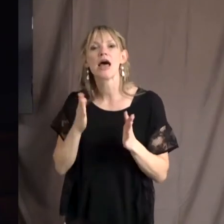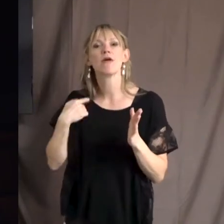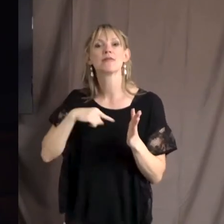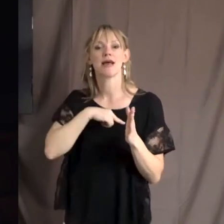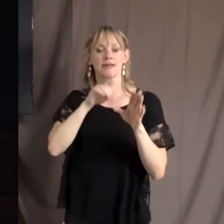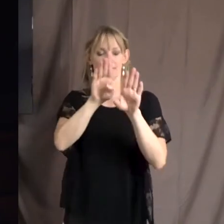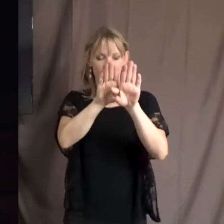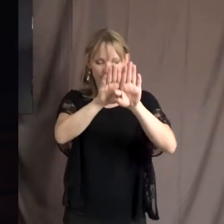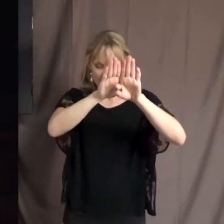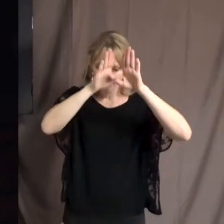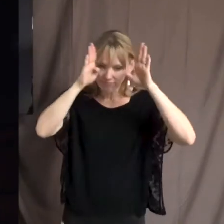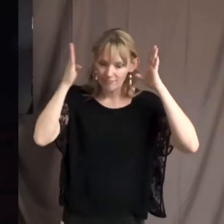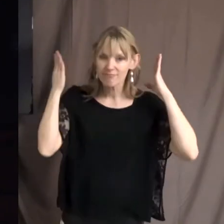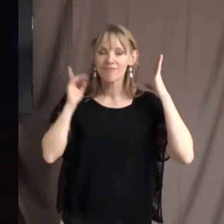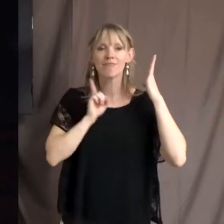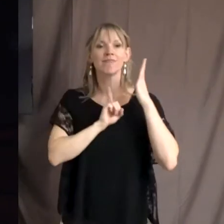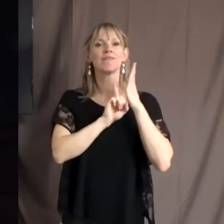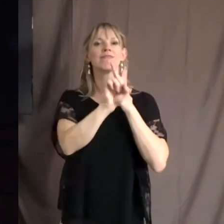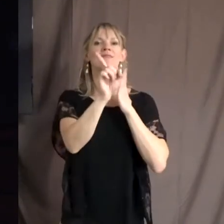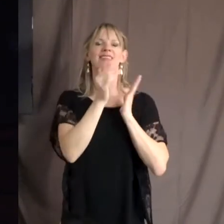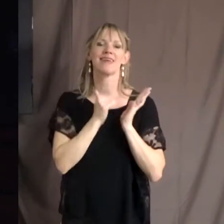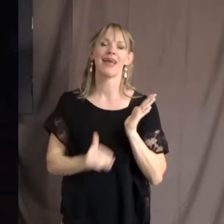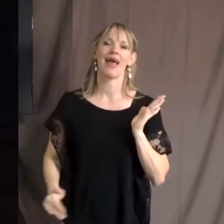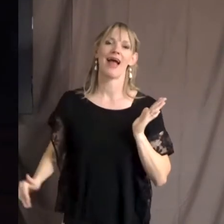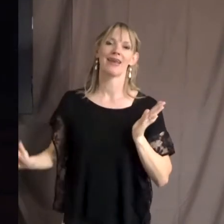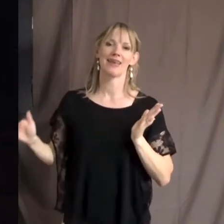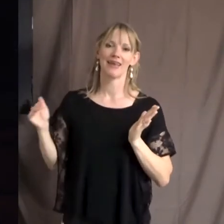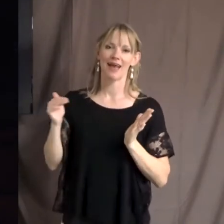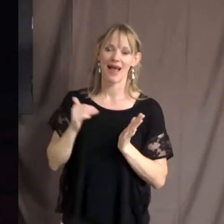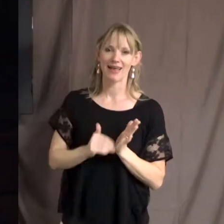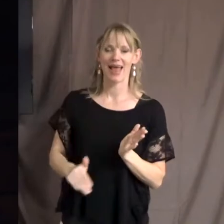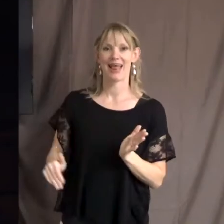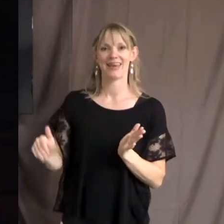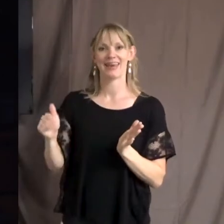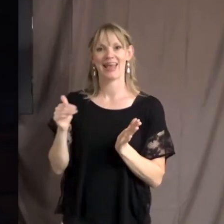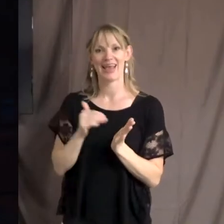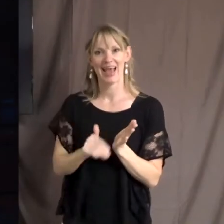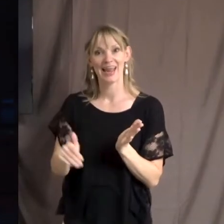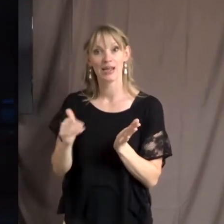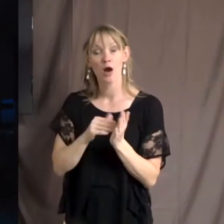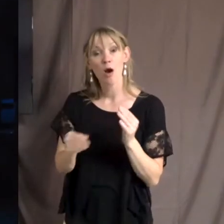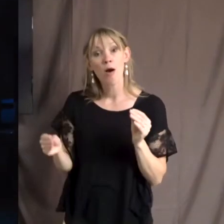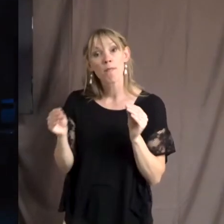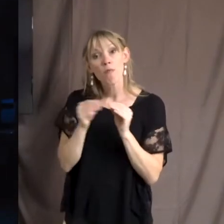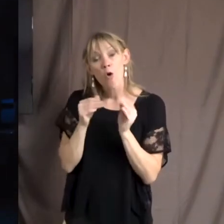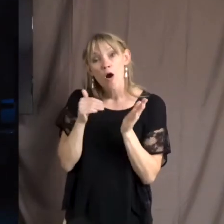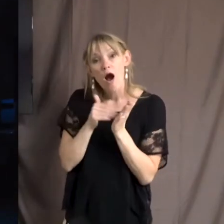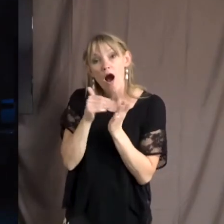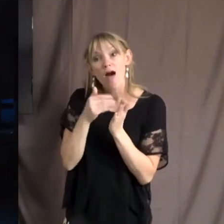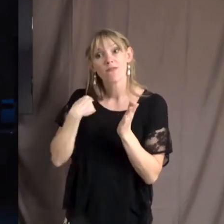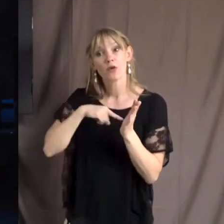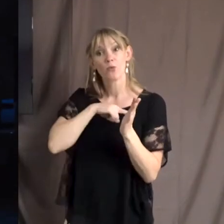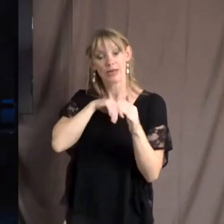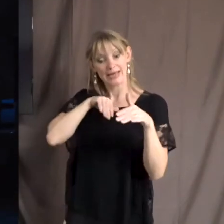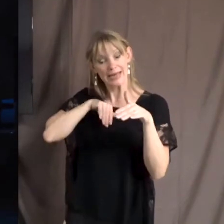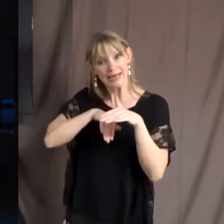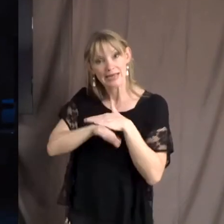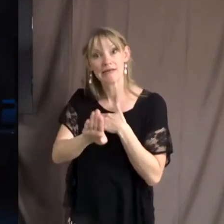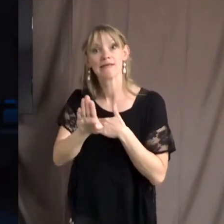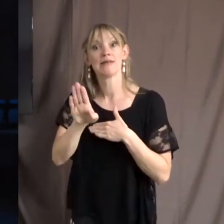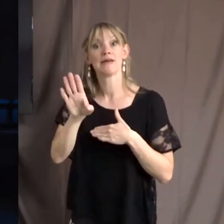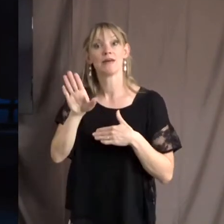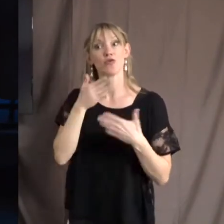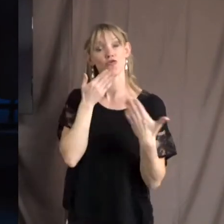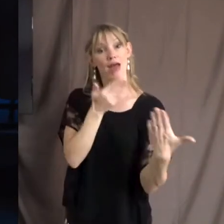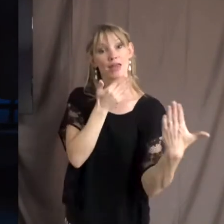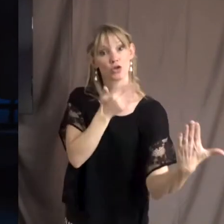doorway over and over and over again. And the more we walk through that doorway, the more we can be in